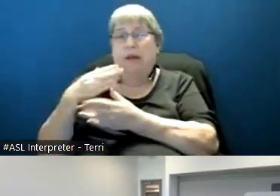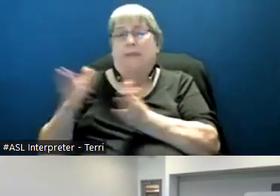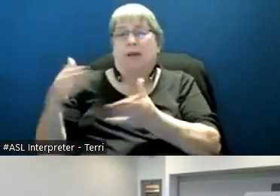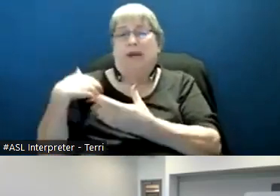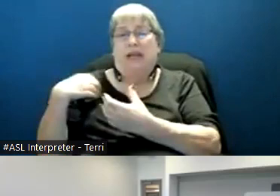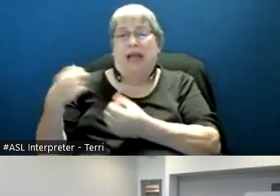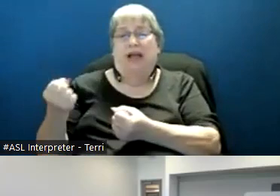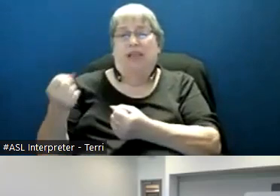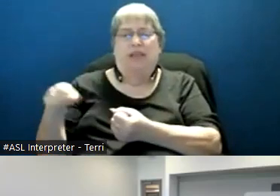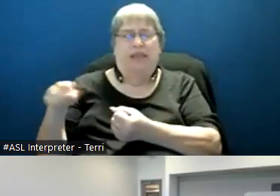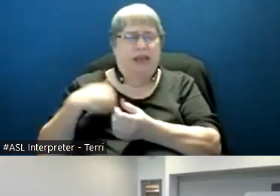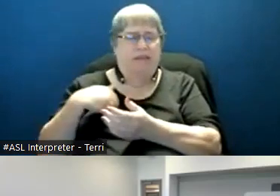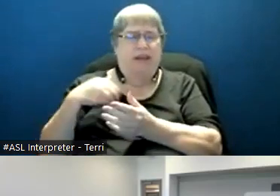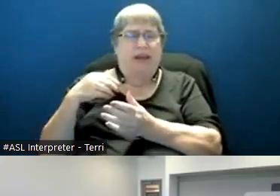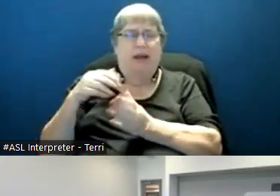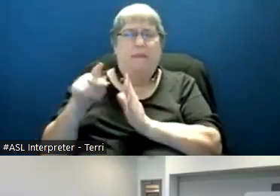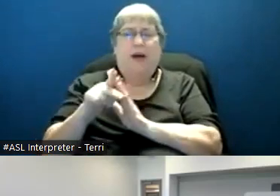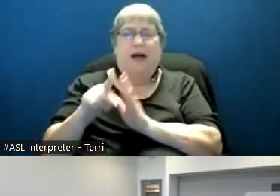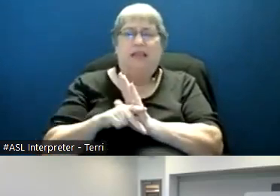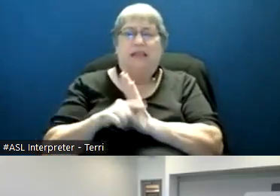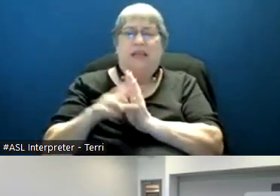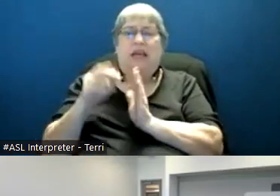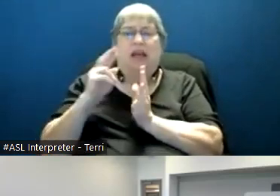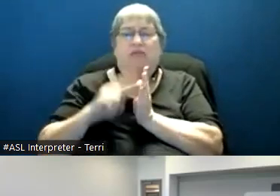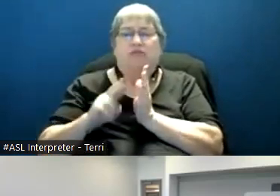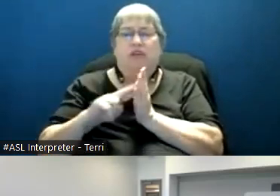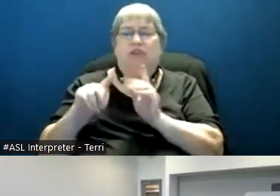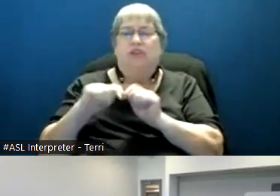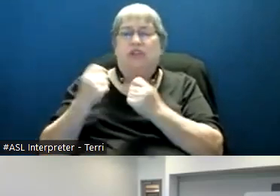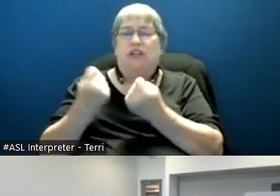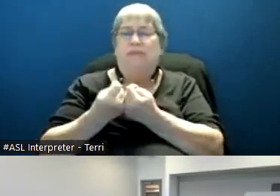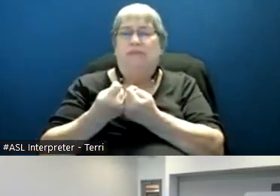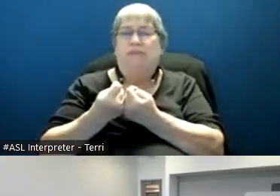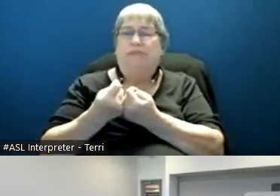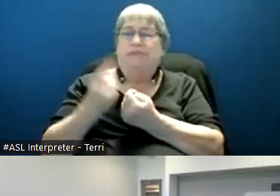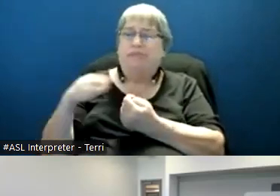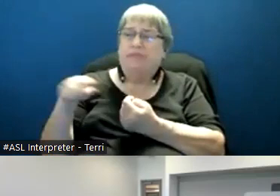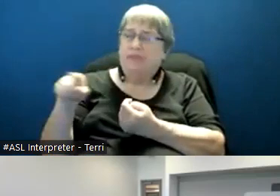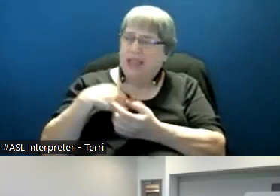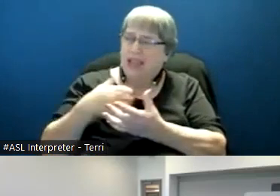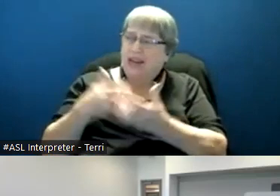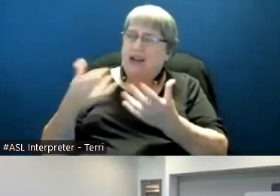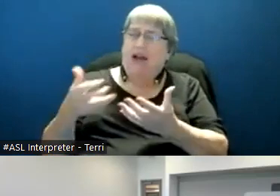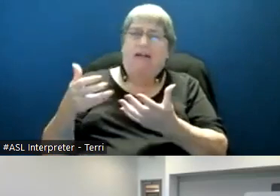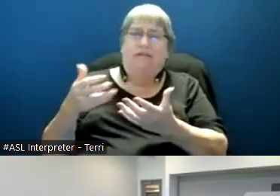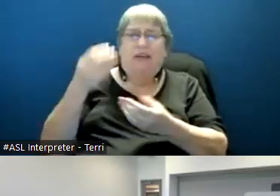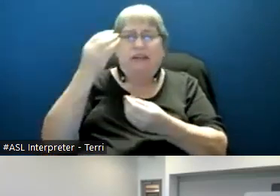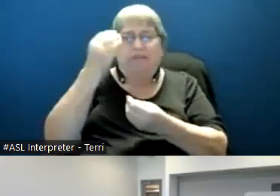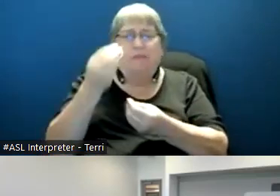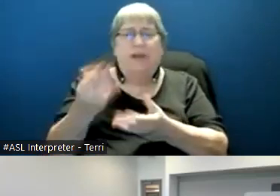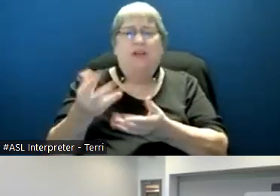policy and research team, and they had a bunch of flyers on community roundtables on how